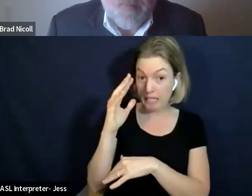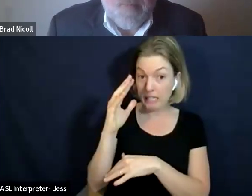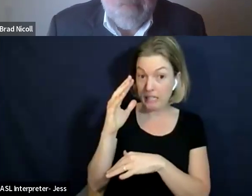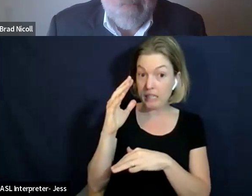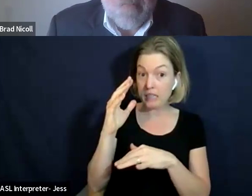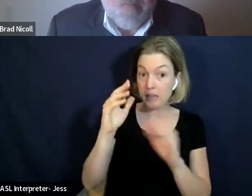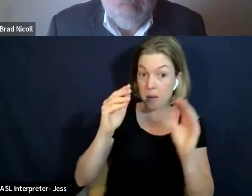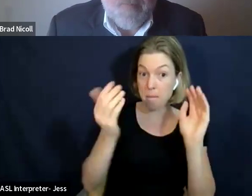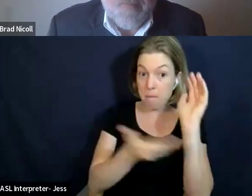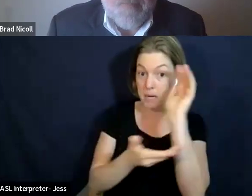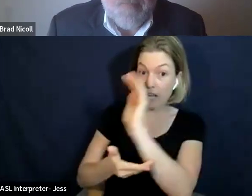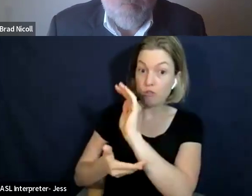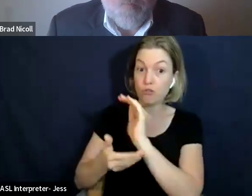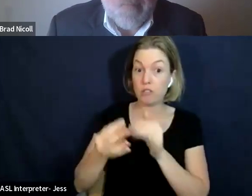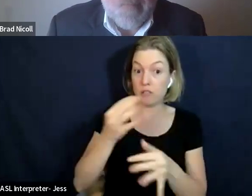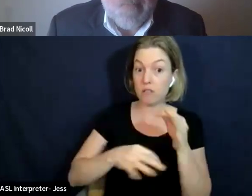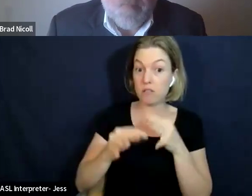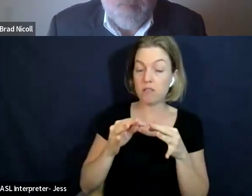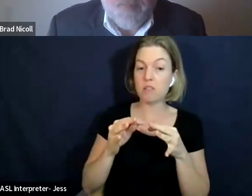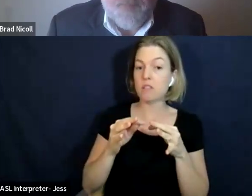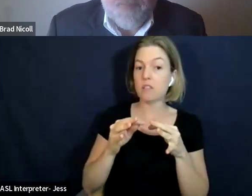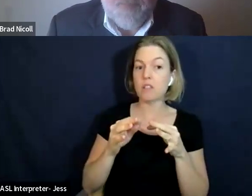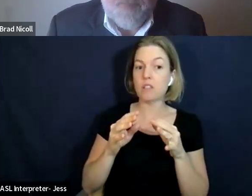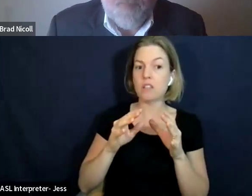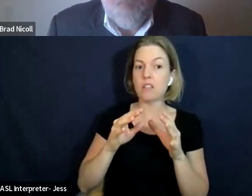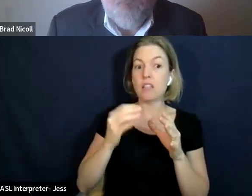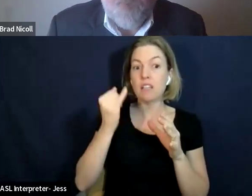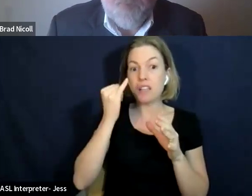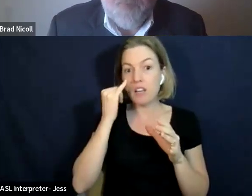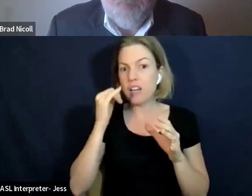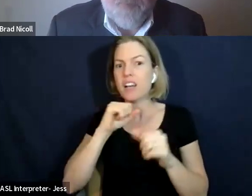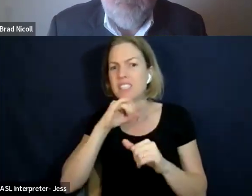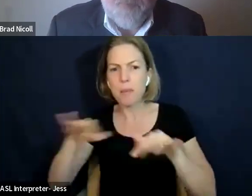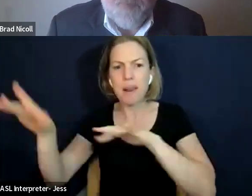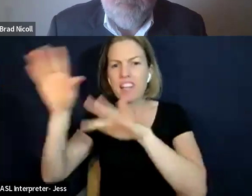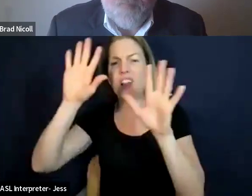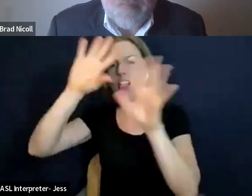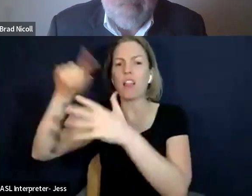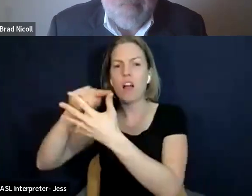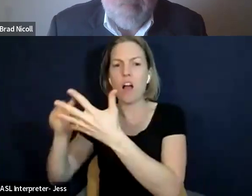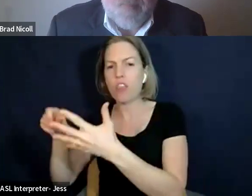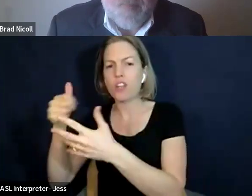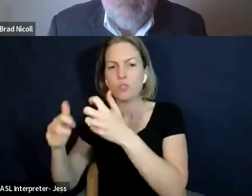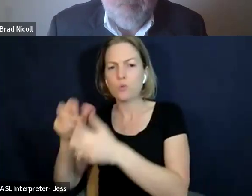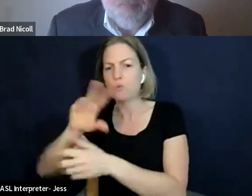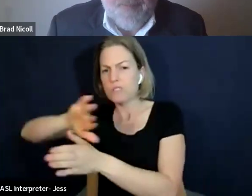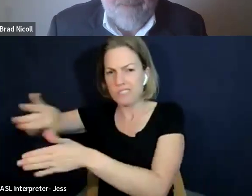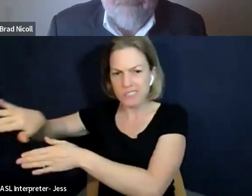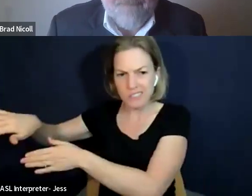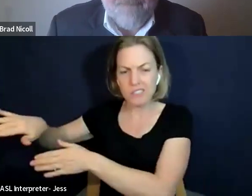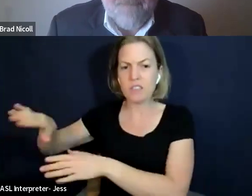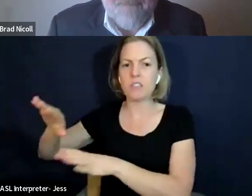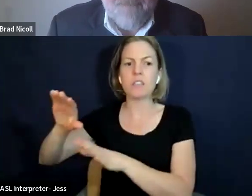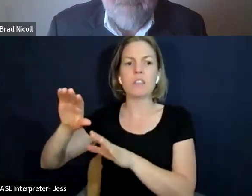other, this should be relocated or contamination. No, none of these other issues. Not debating